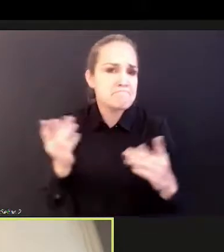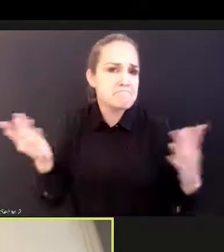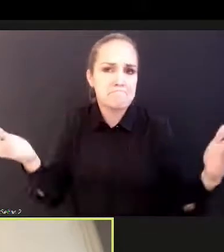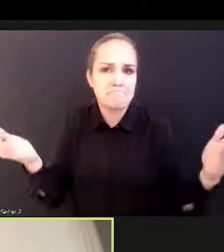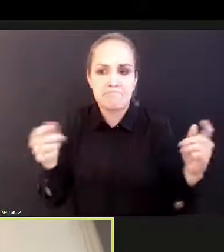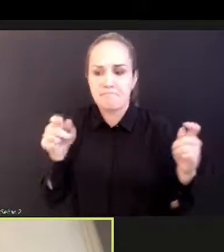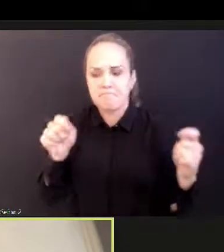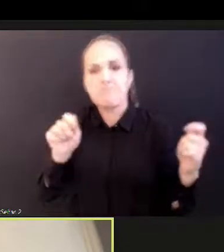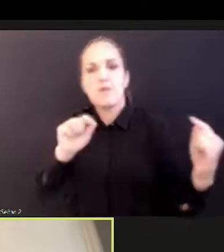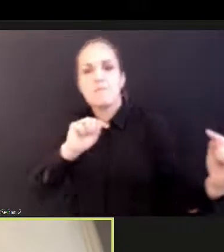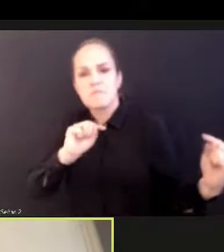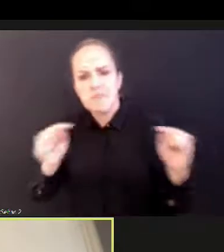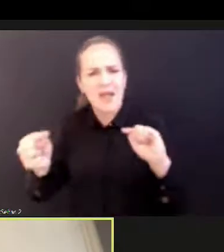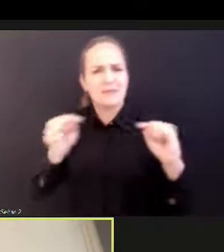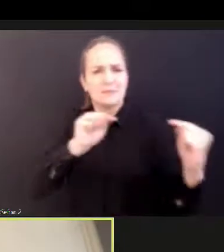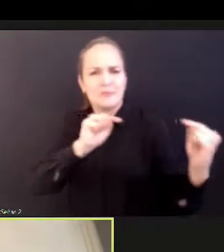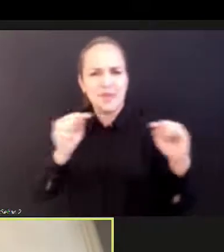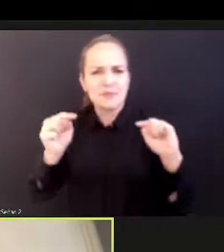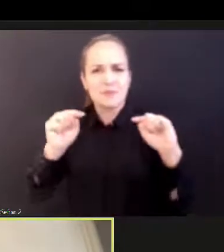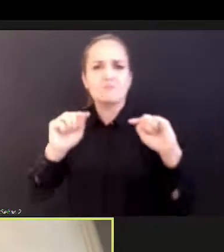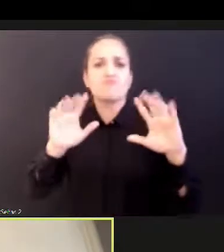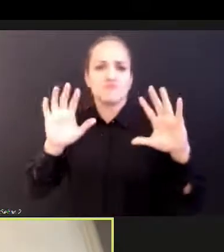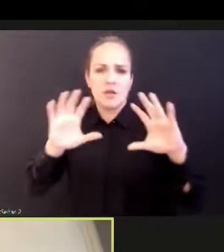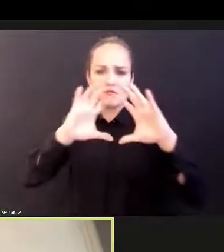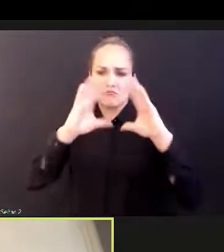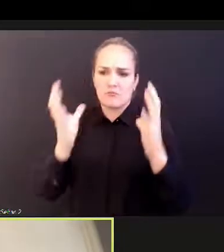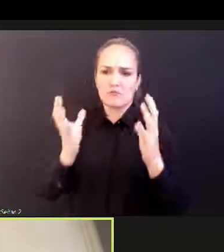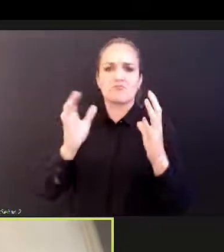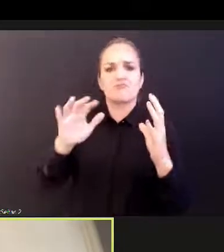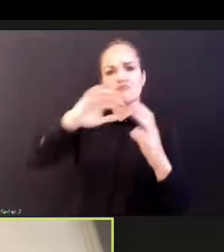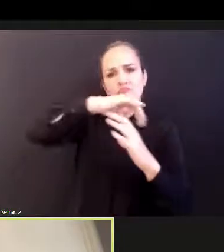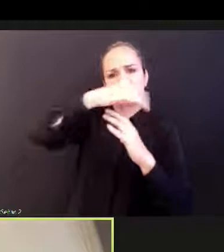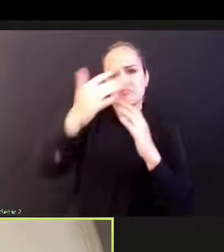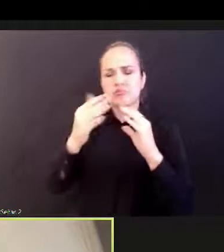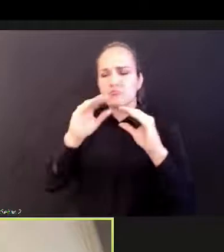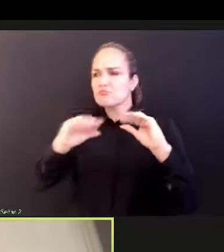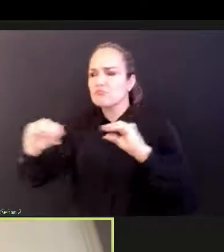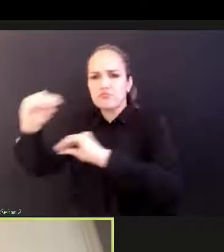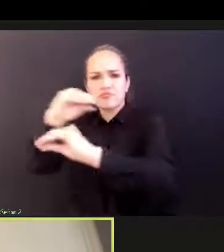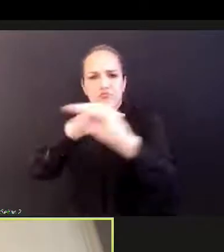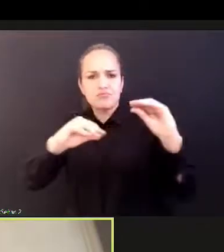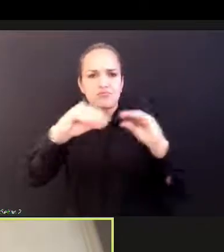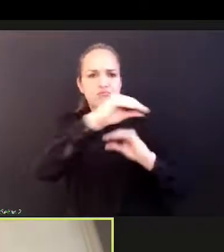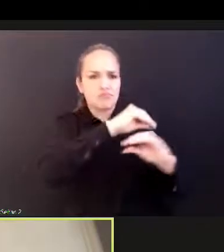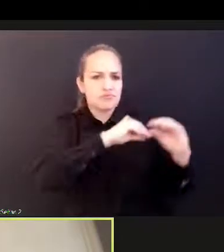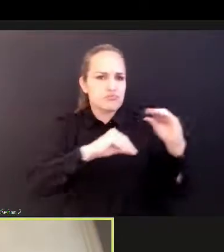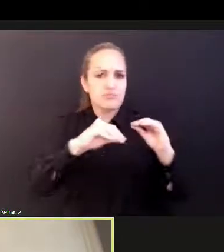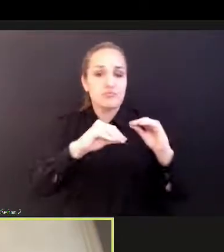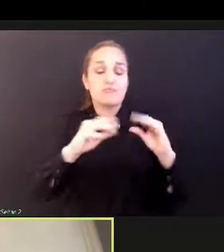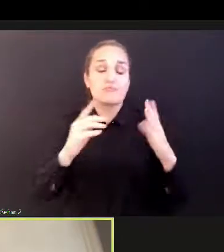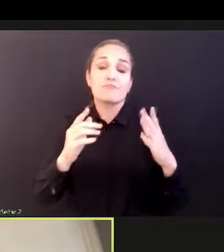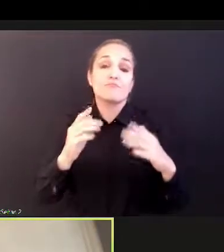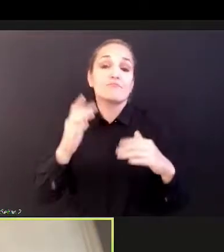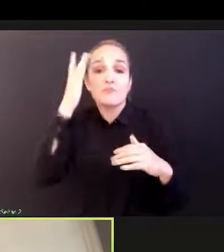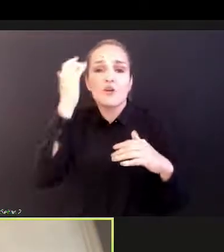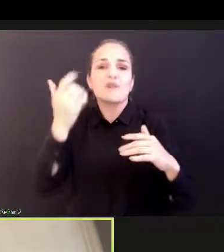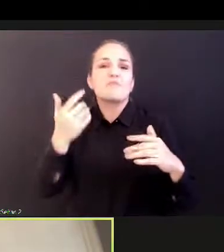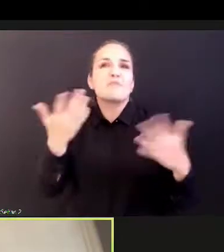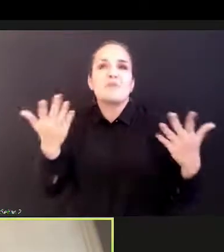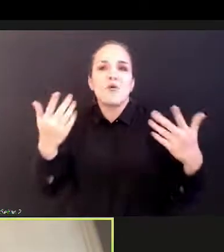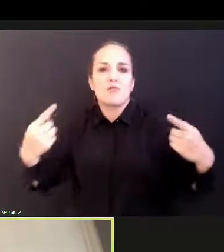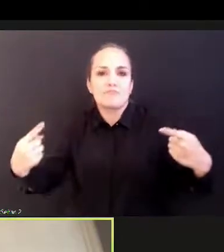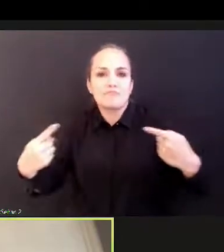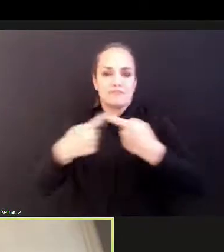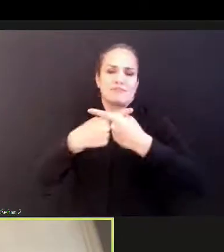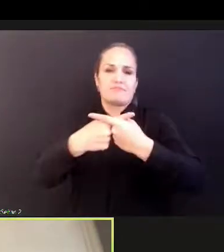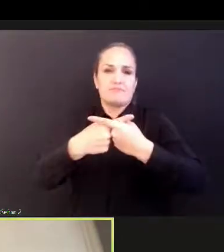ACFTA and WTO, because you have the same membership basically, and there's a overlap. And I would say the same thing of any RTA in